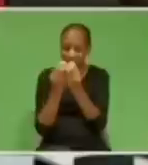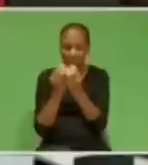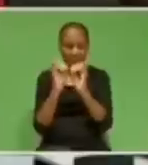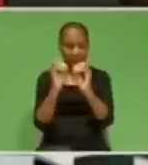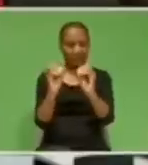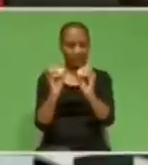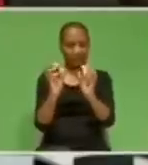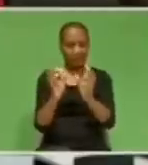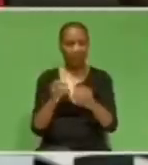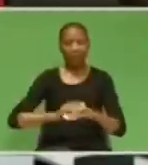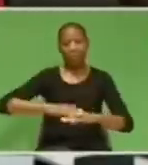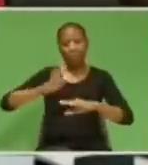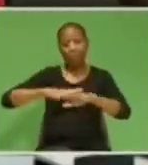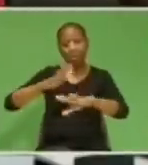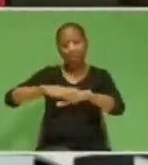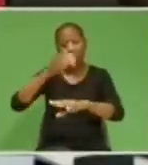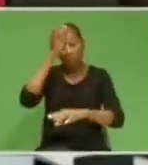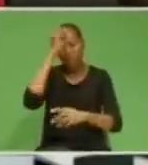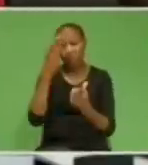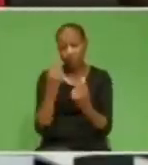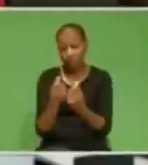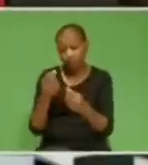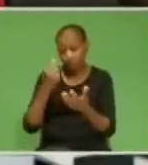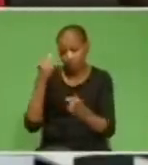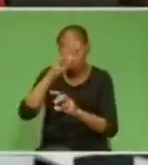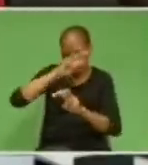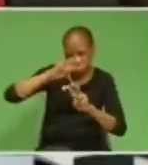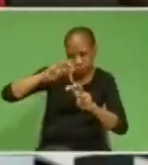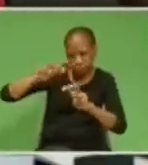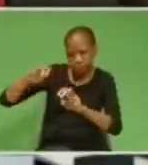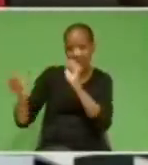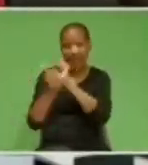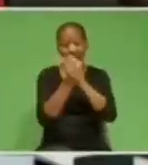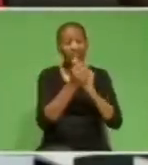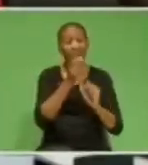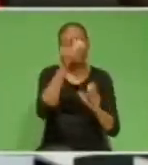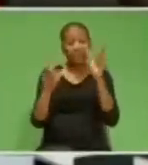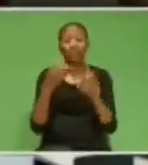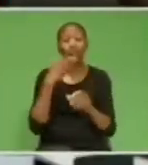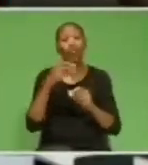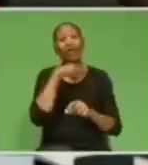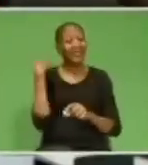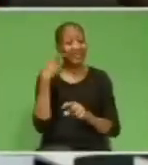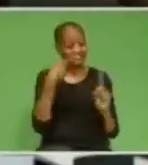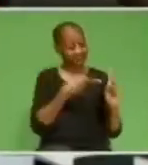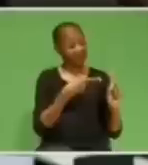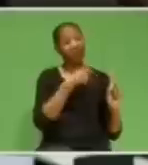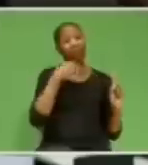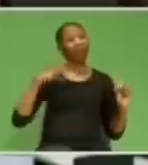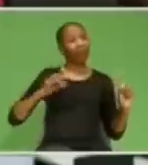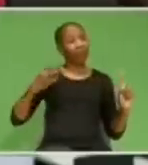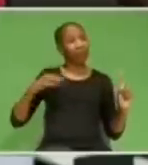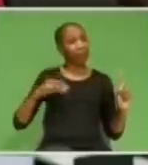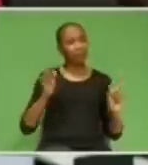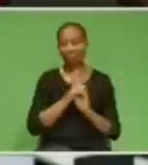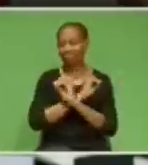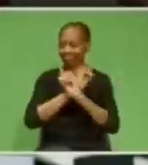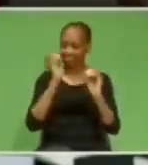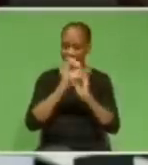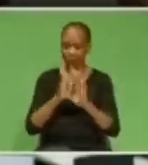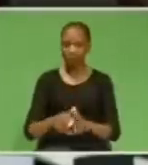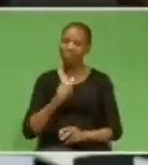there was nothing more the police could do to trace and arrest those who ordered the murder of this young woman. This